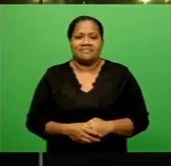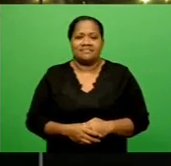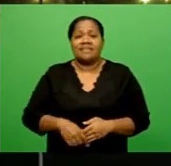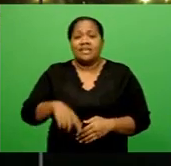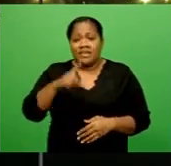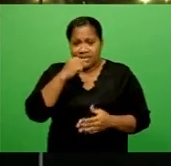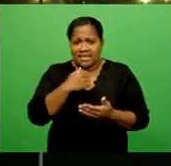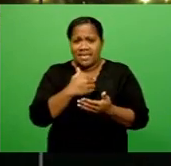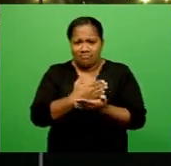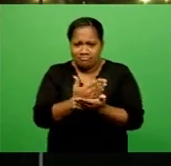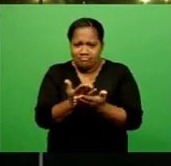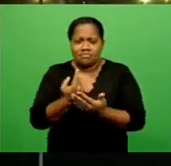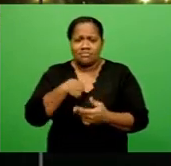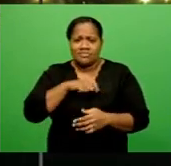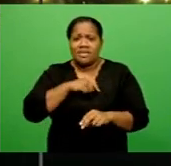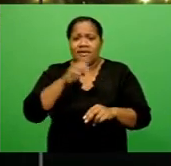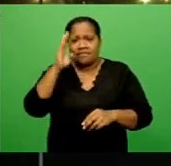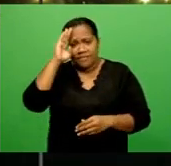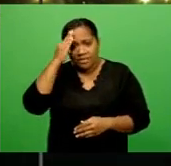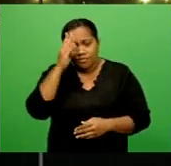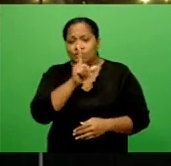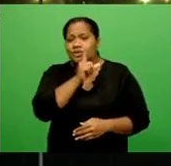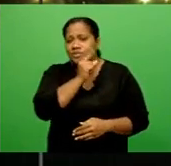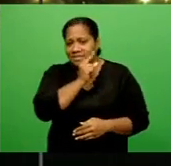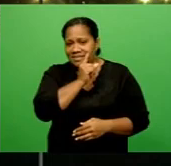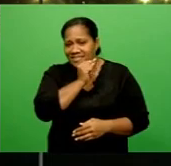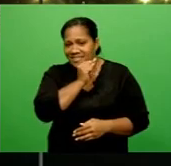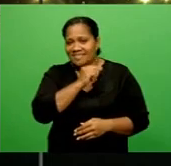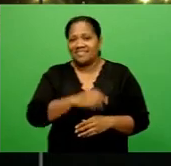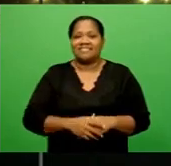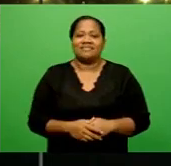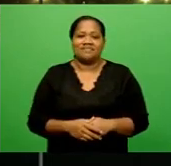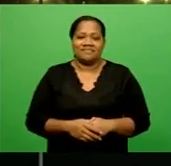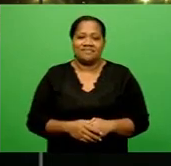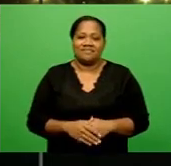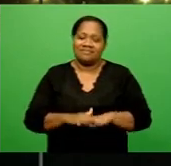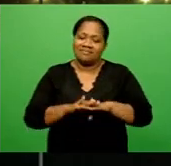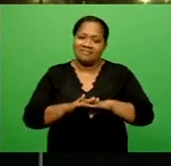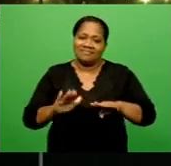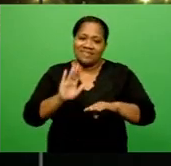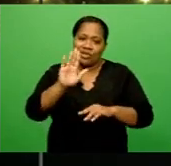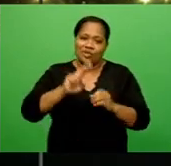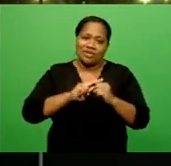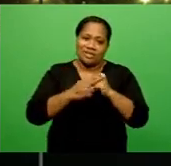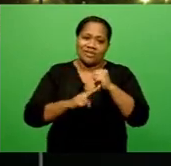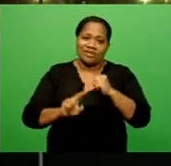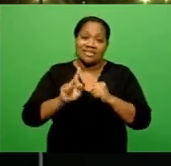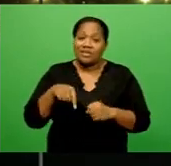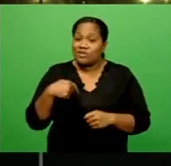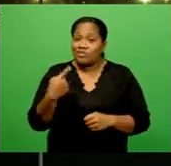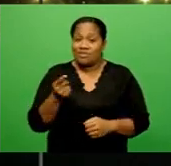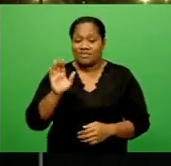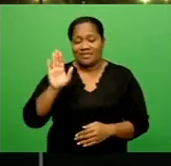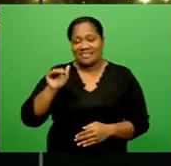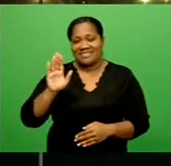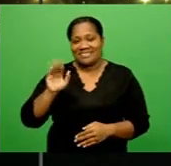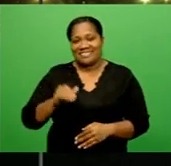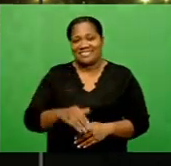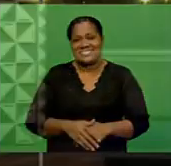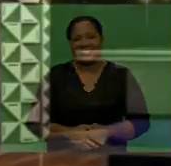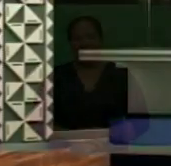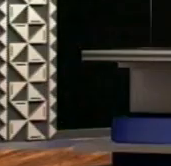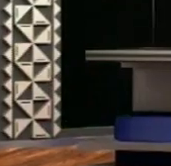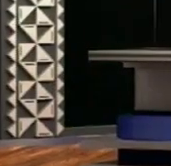fbcnews@fbc.com.fj or share it with us via our Facebook and Twitter accounts. That's your news for tonight. Until tomorrow, Madhumanta.